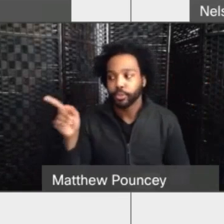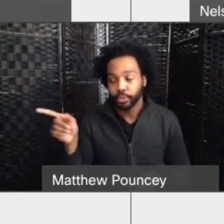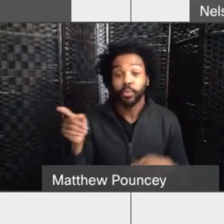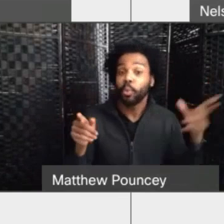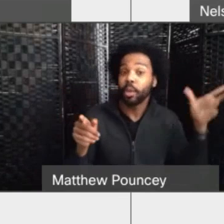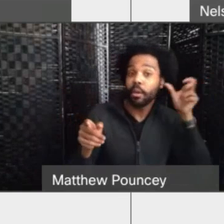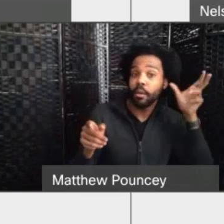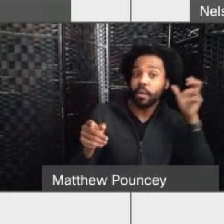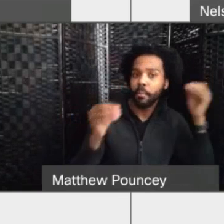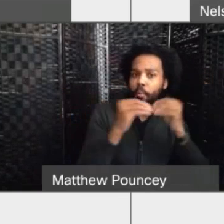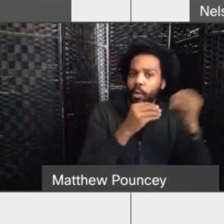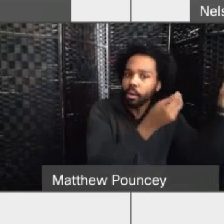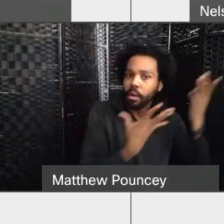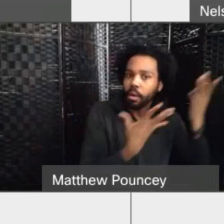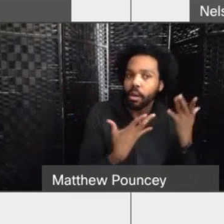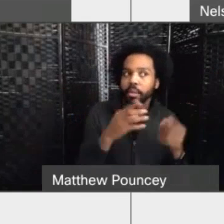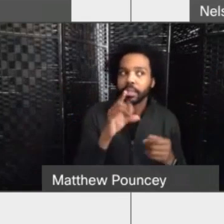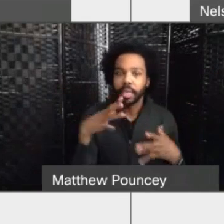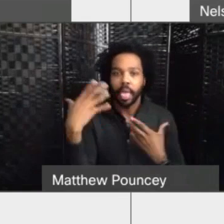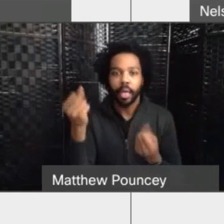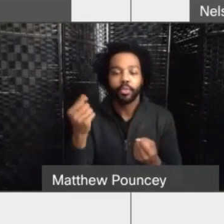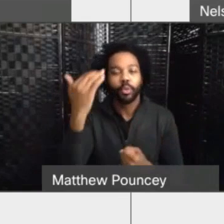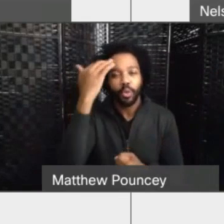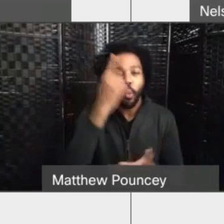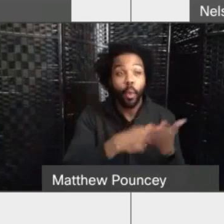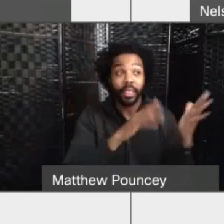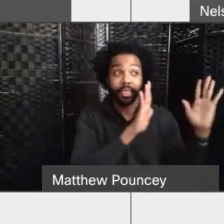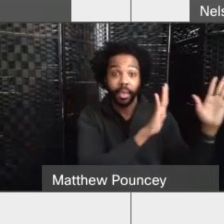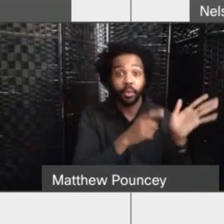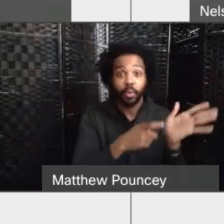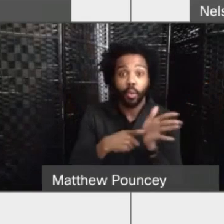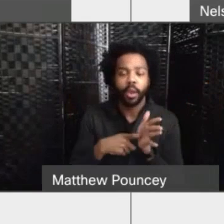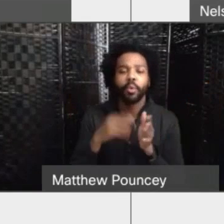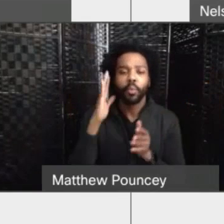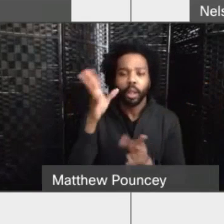kind of documentation will be required, we will keep people updated.